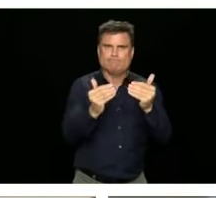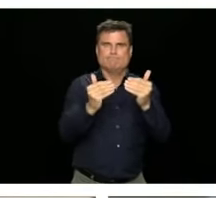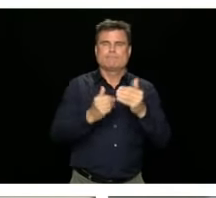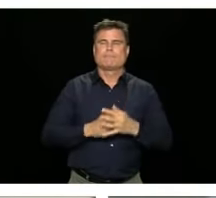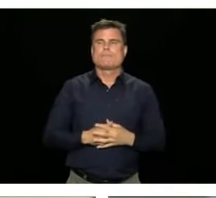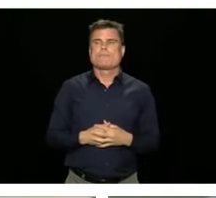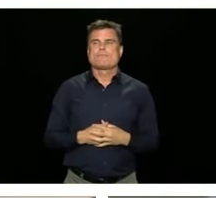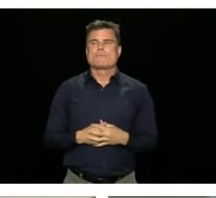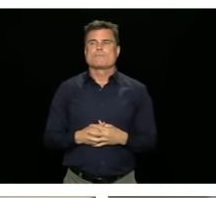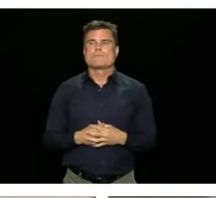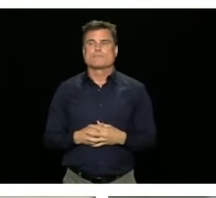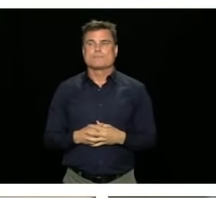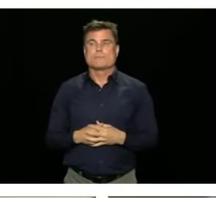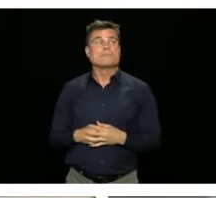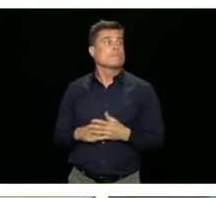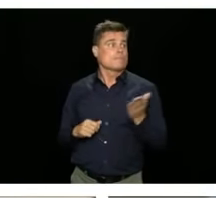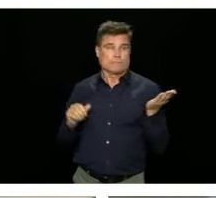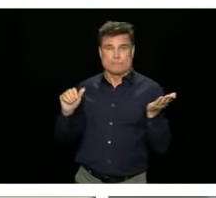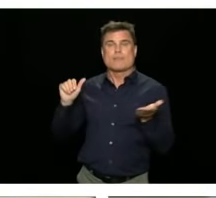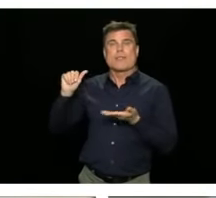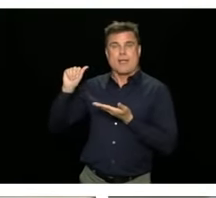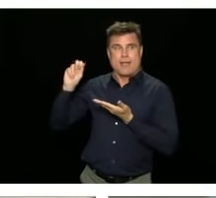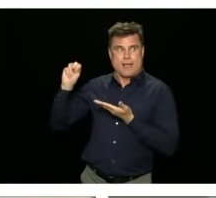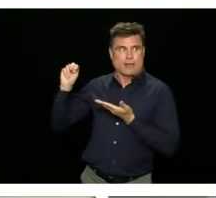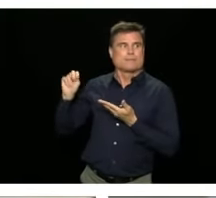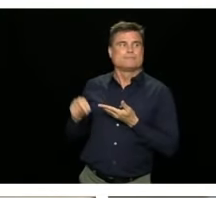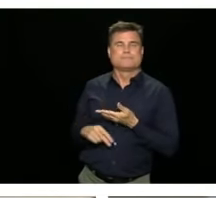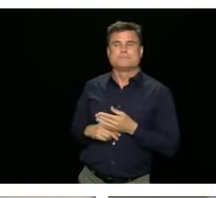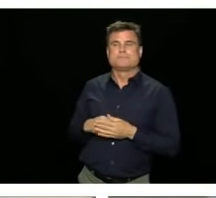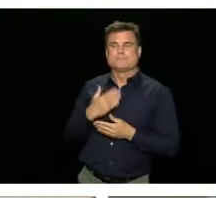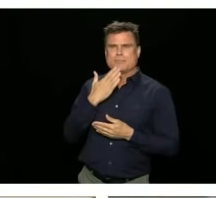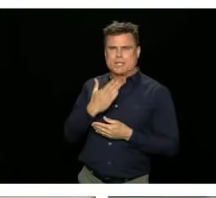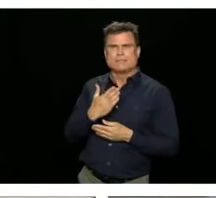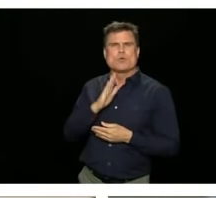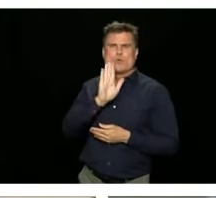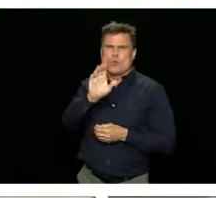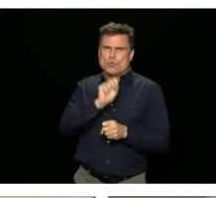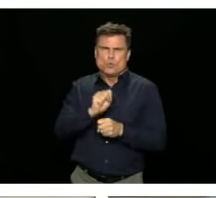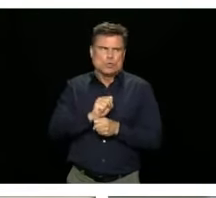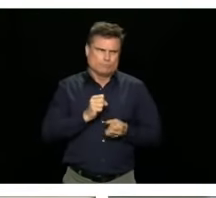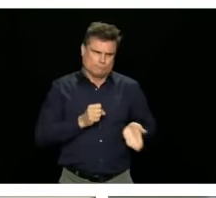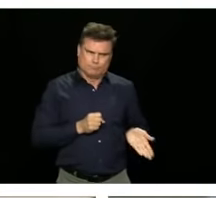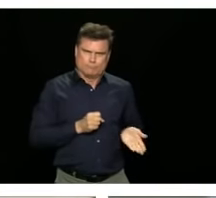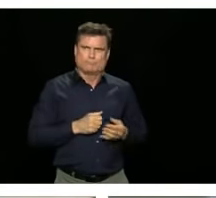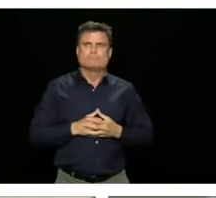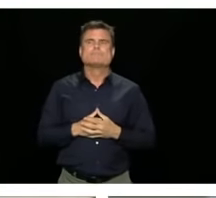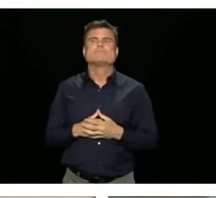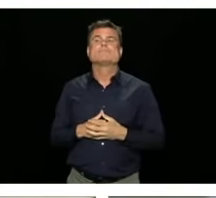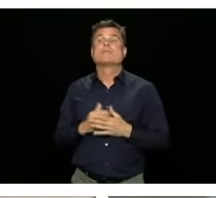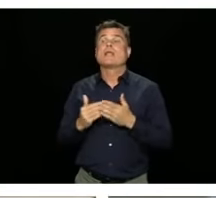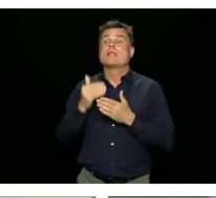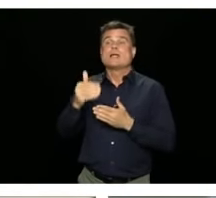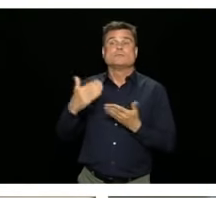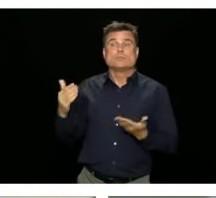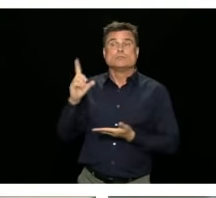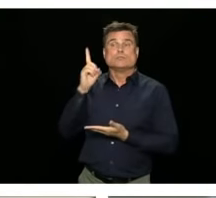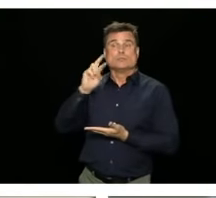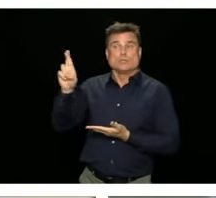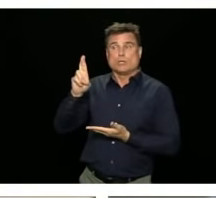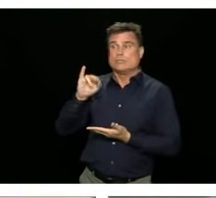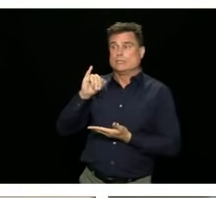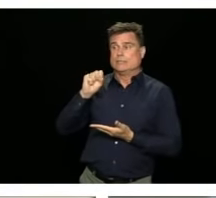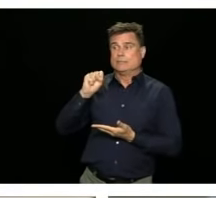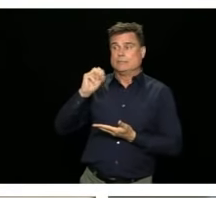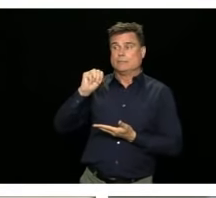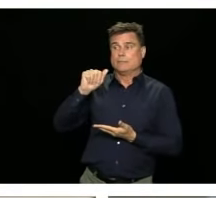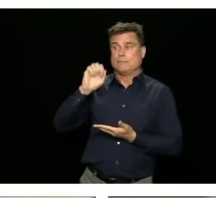and participation. Next, we will hear from Dr. Ismael Traore. Please, Ismael. Thank you very